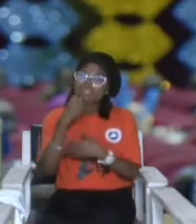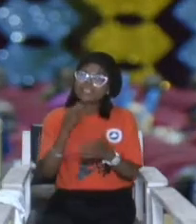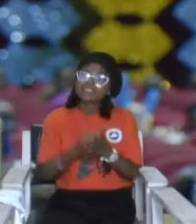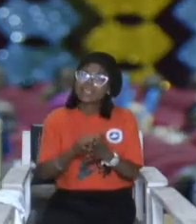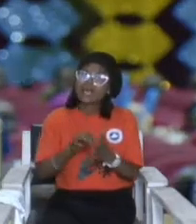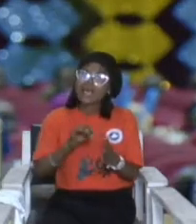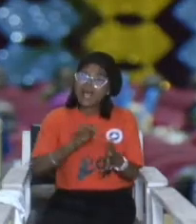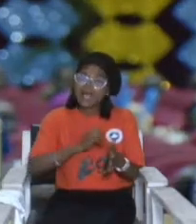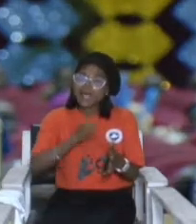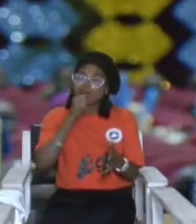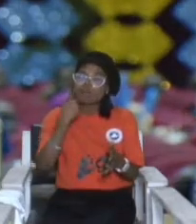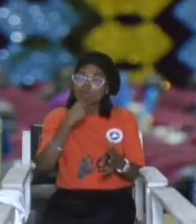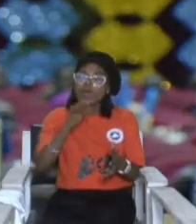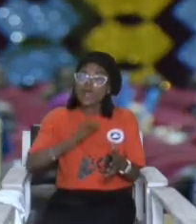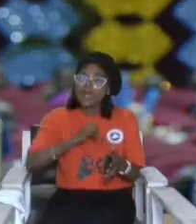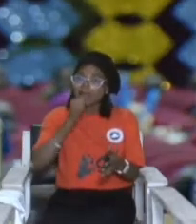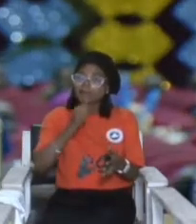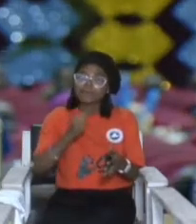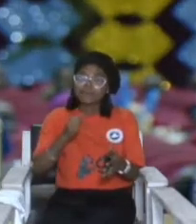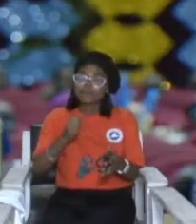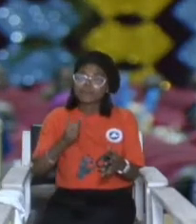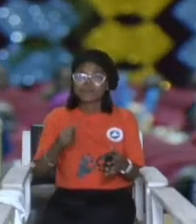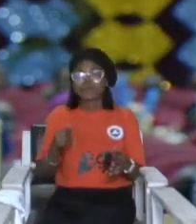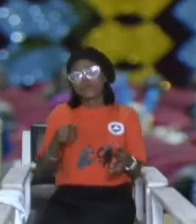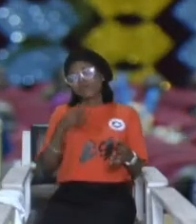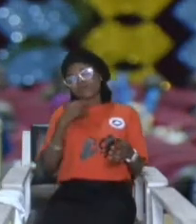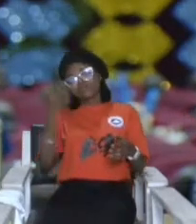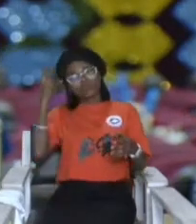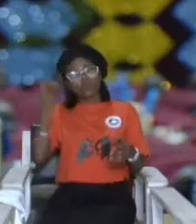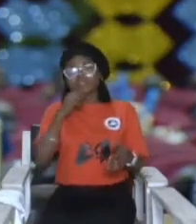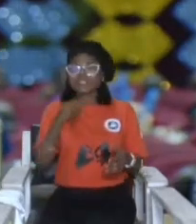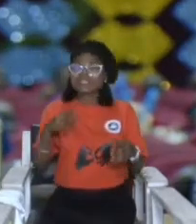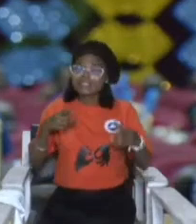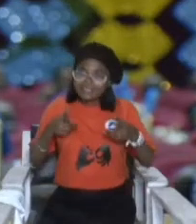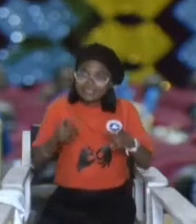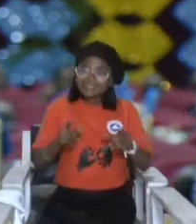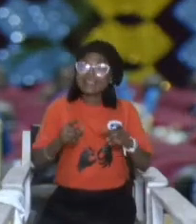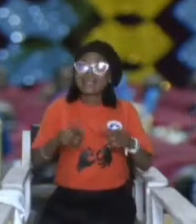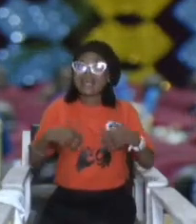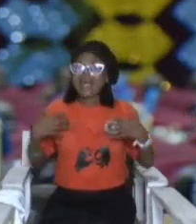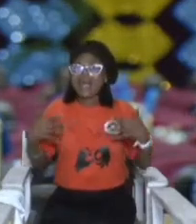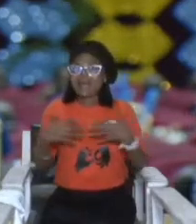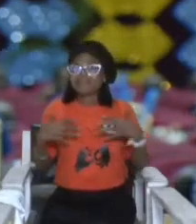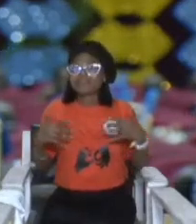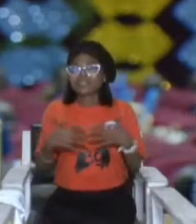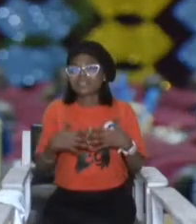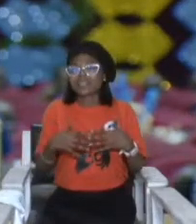Moses was still afraid. So now God asked Moses, Exodus chapter 4.